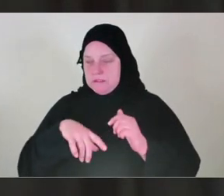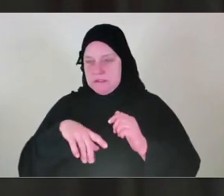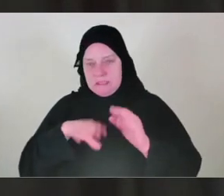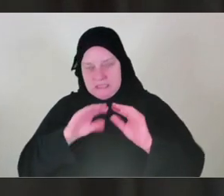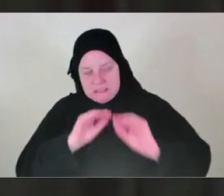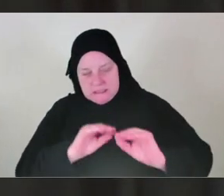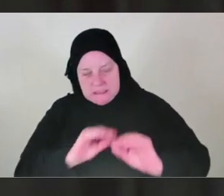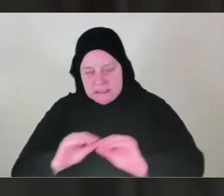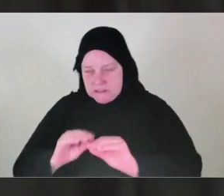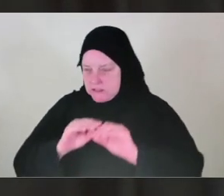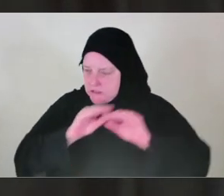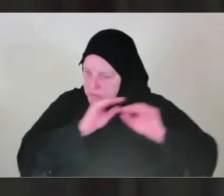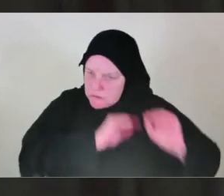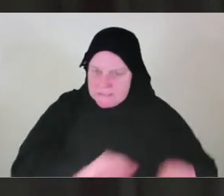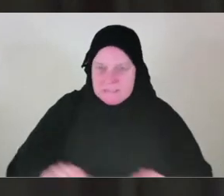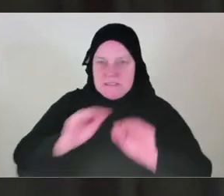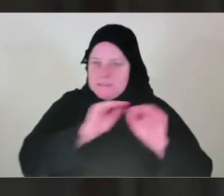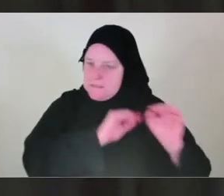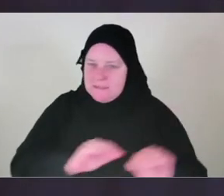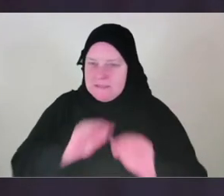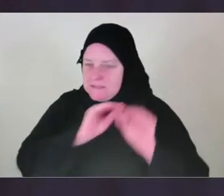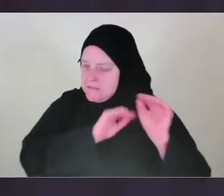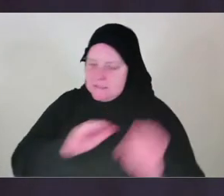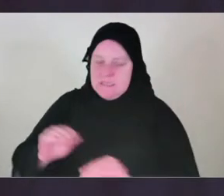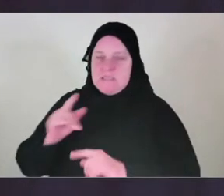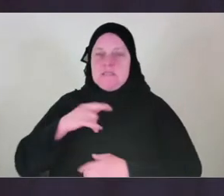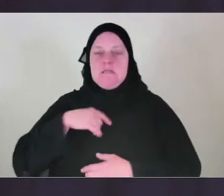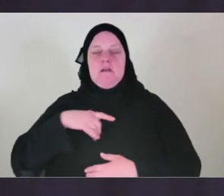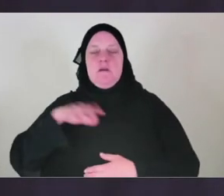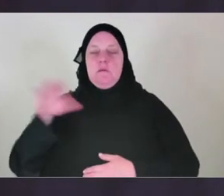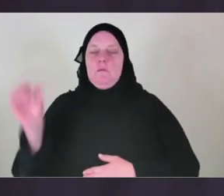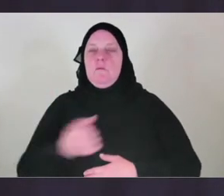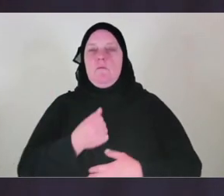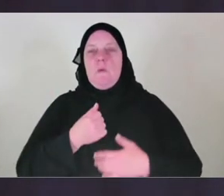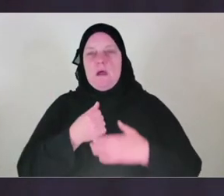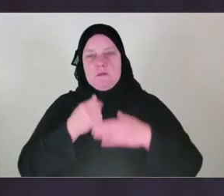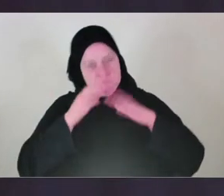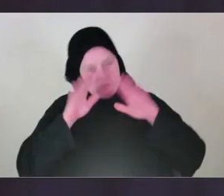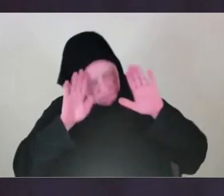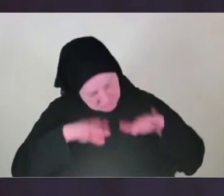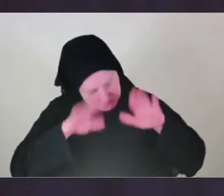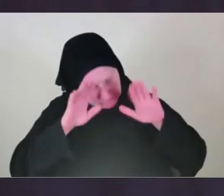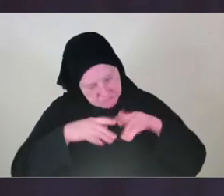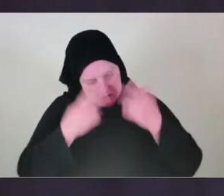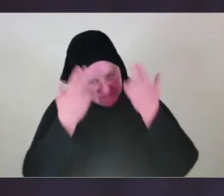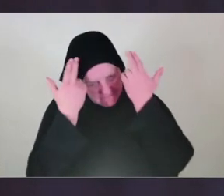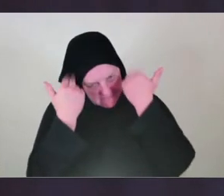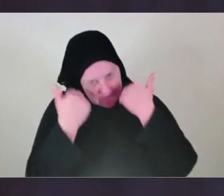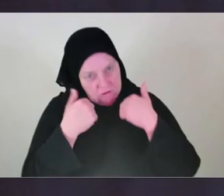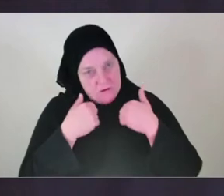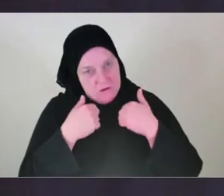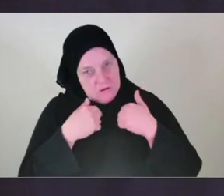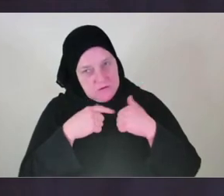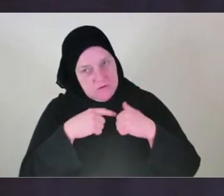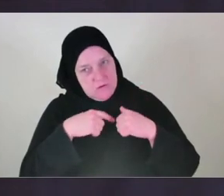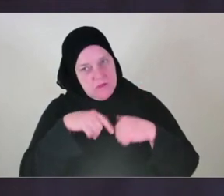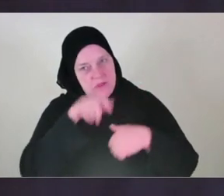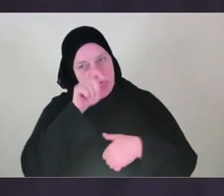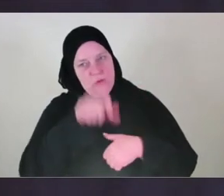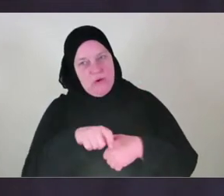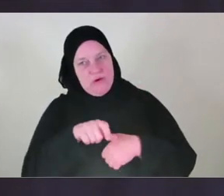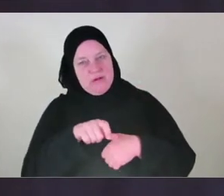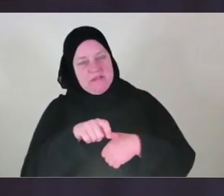we tell them Ulul Amr means the Ahlul Bayt, salawatullahi alayhi, we've destroyed everything. So they can't have an Islamic government where they put a